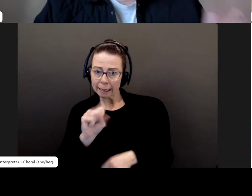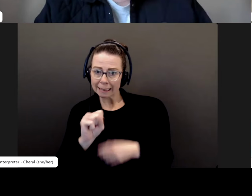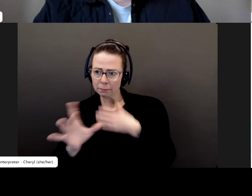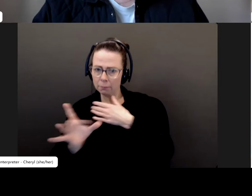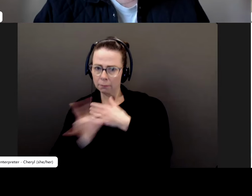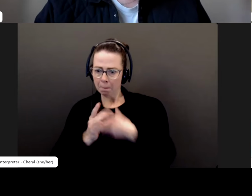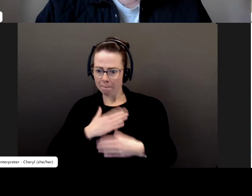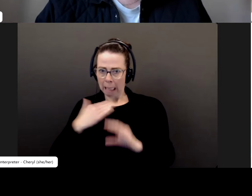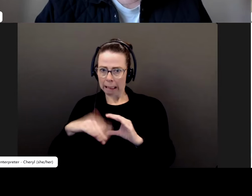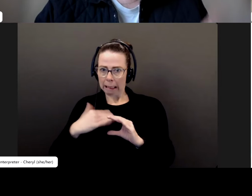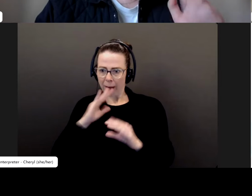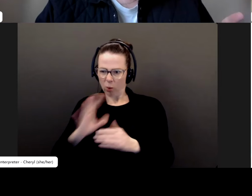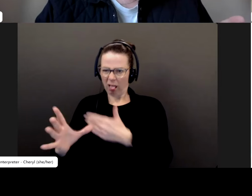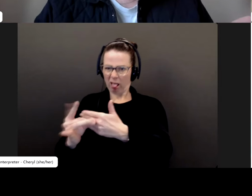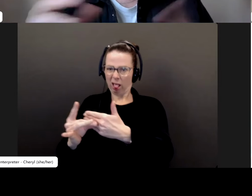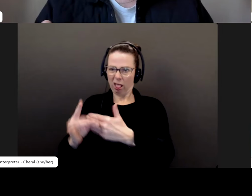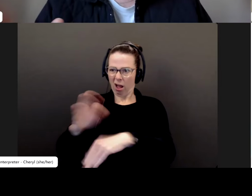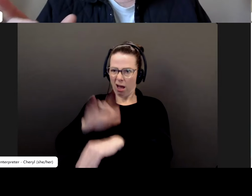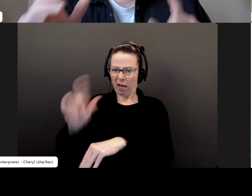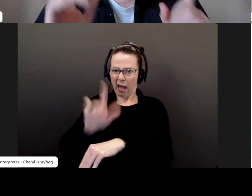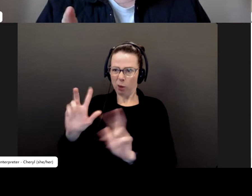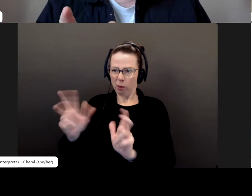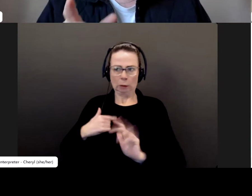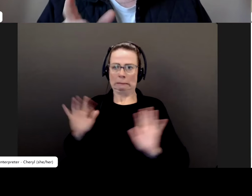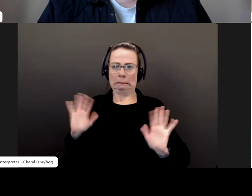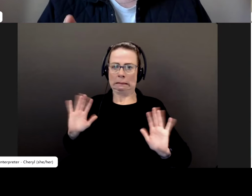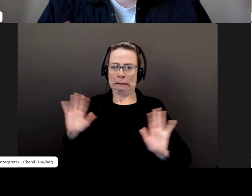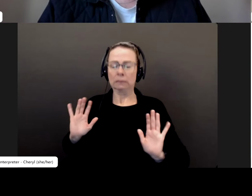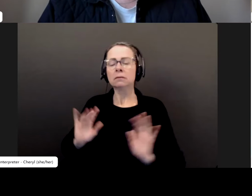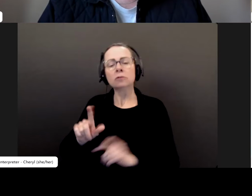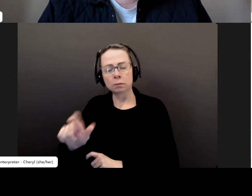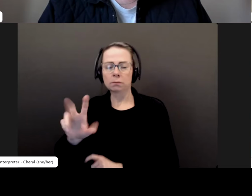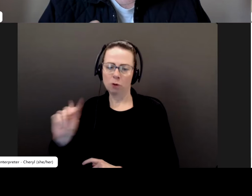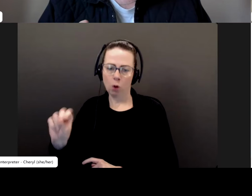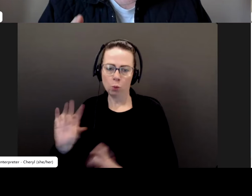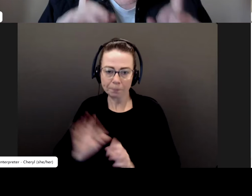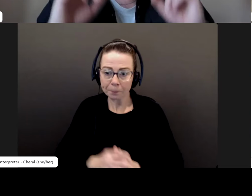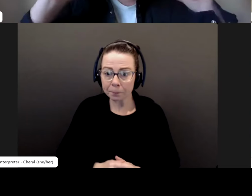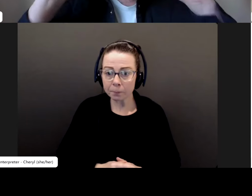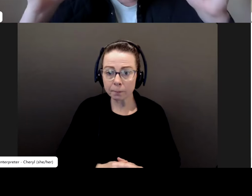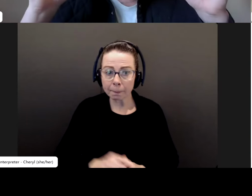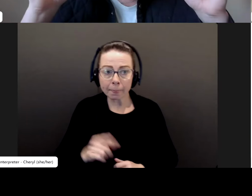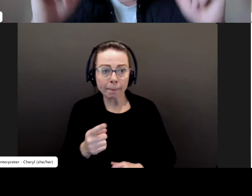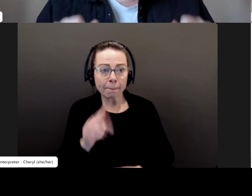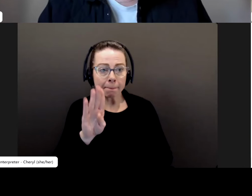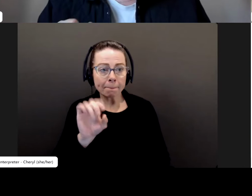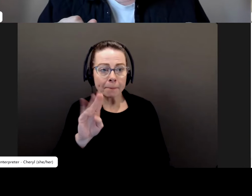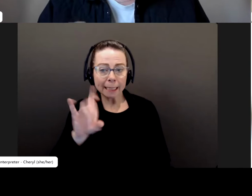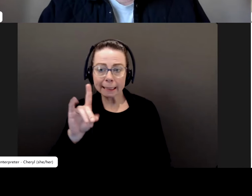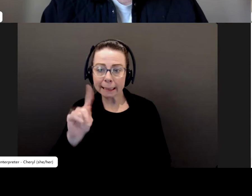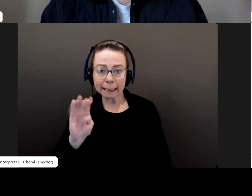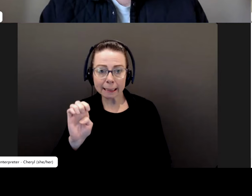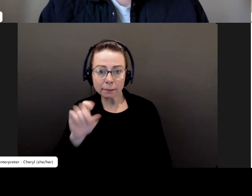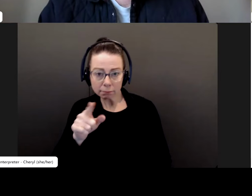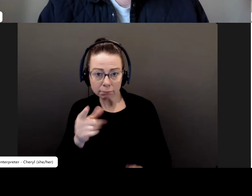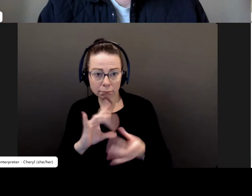So now, just before I start going to questions, Benedict, is there anything else that you wanted to say? No, I was just going to kind of